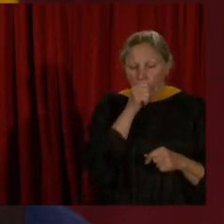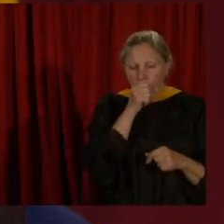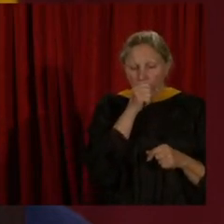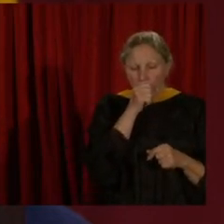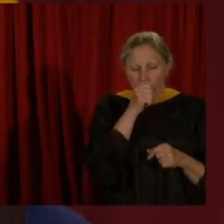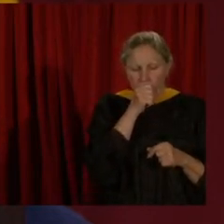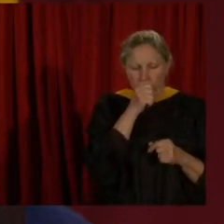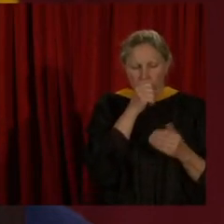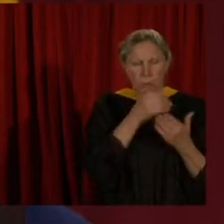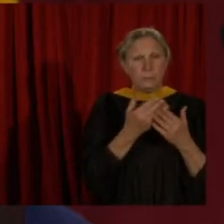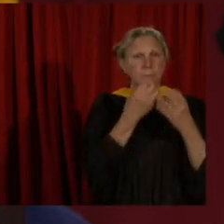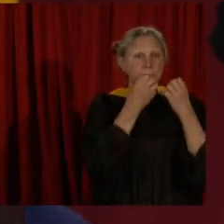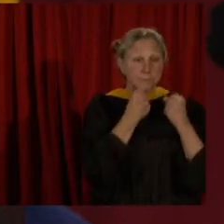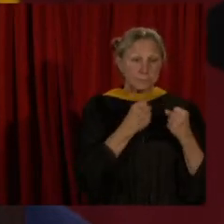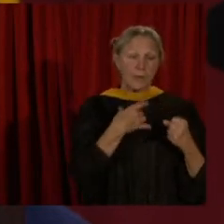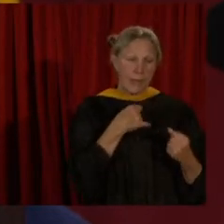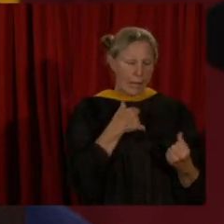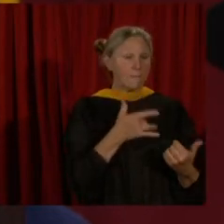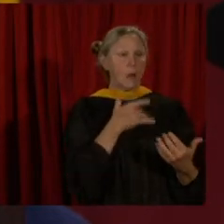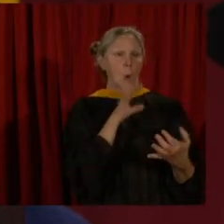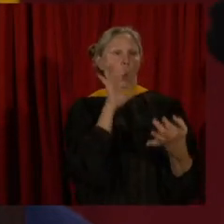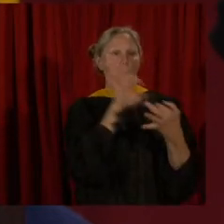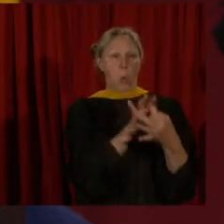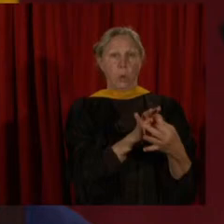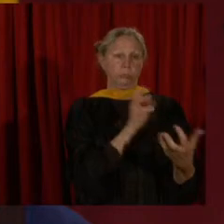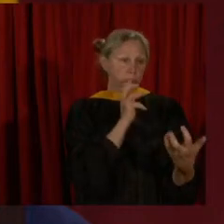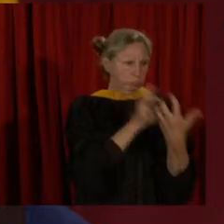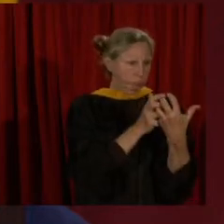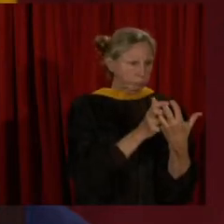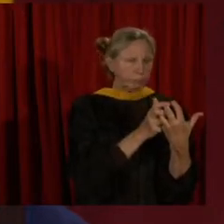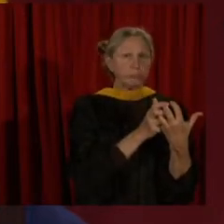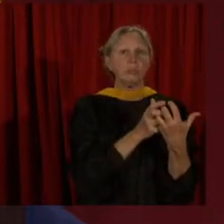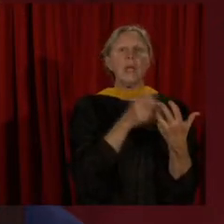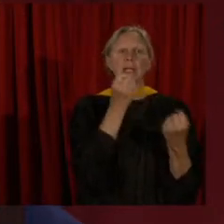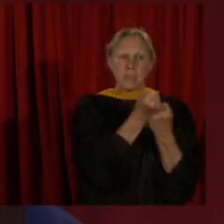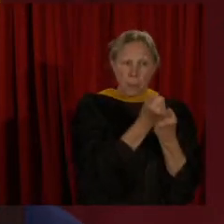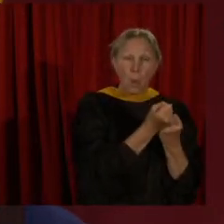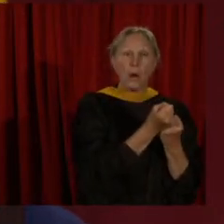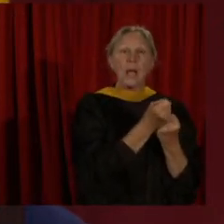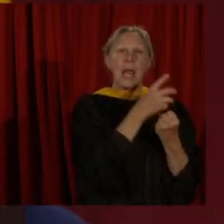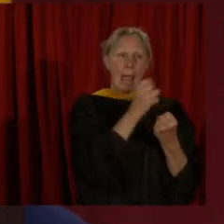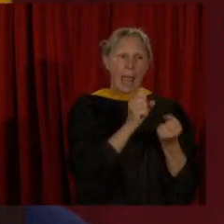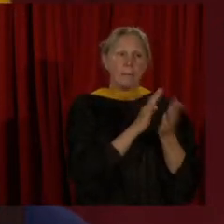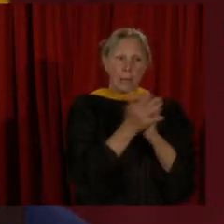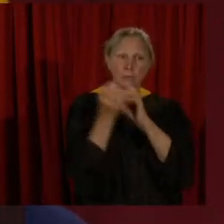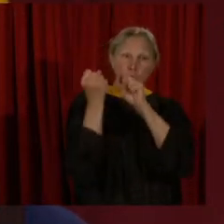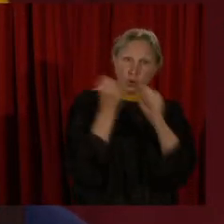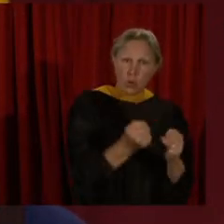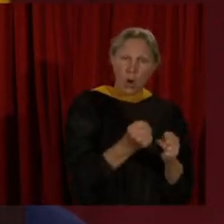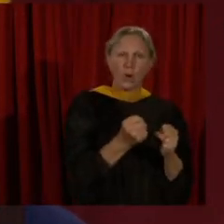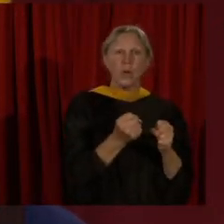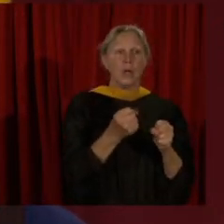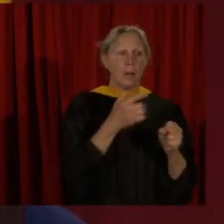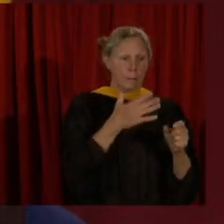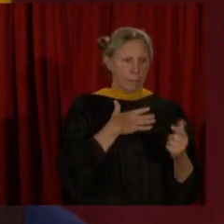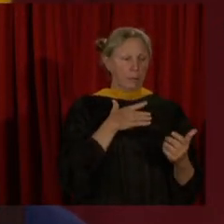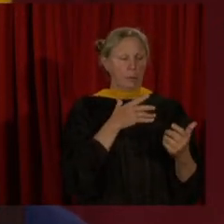you individually connect with and further support and further strengthen through your own